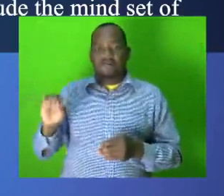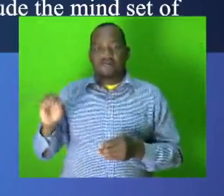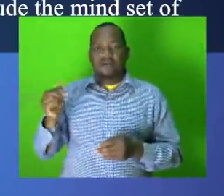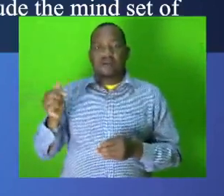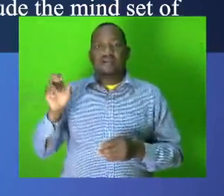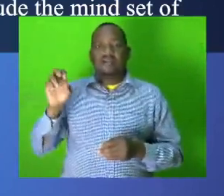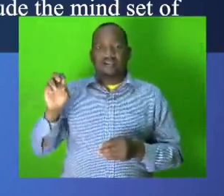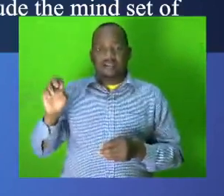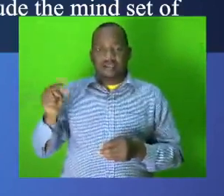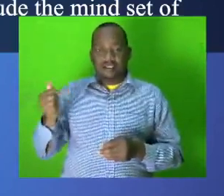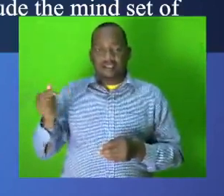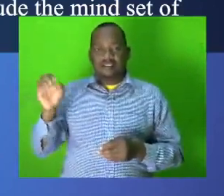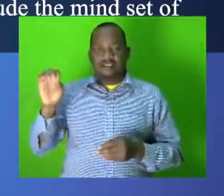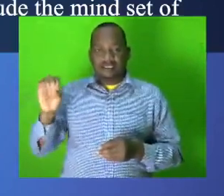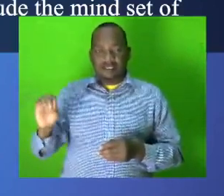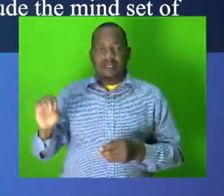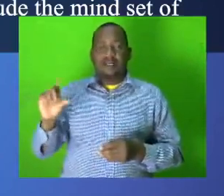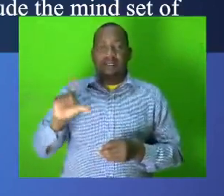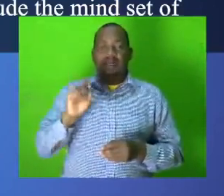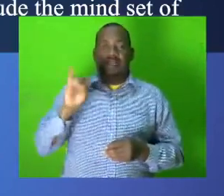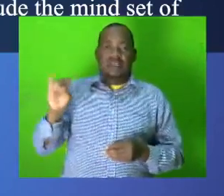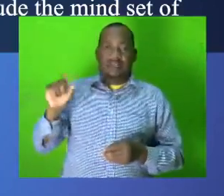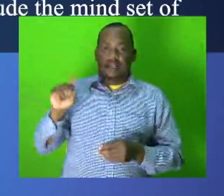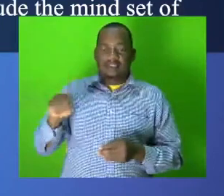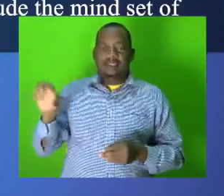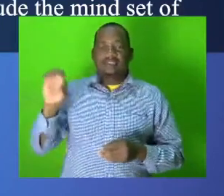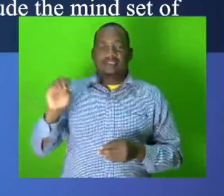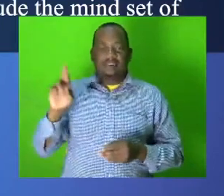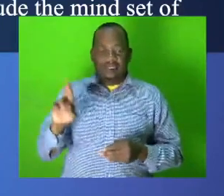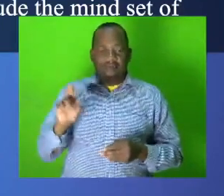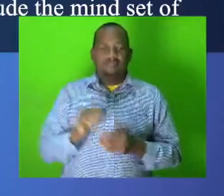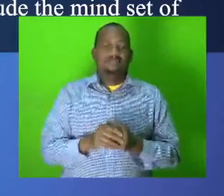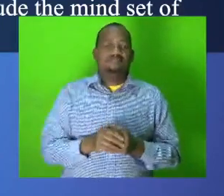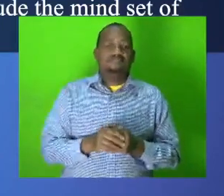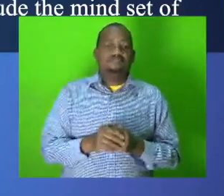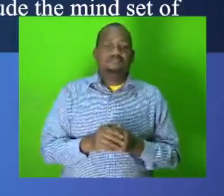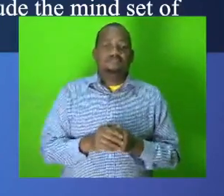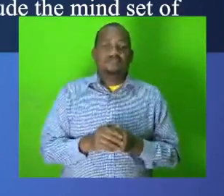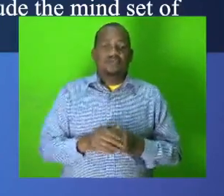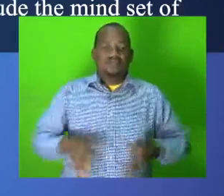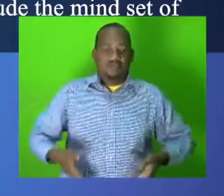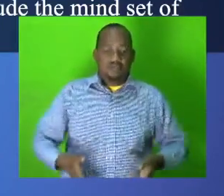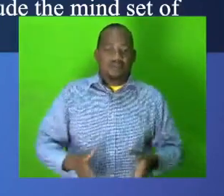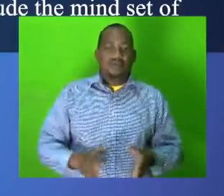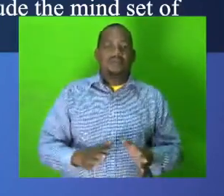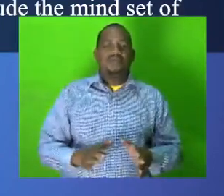any fertilizer can influence high yield, because some fertilizer have